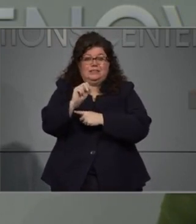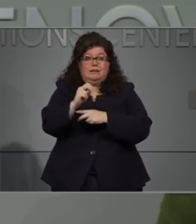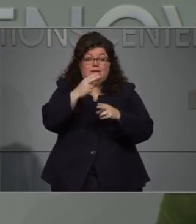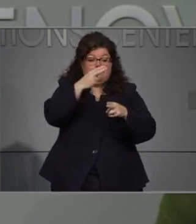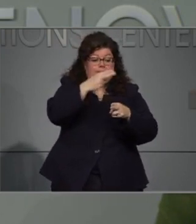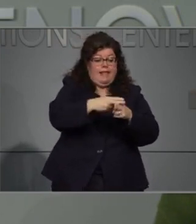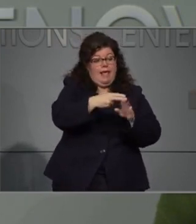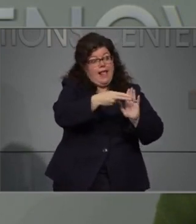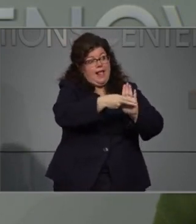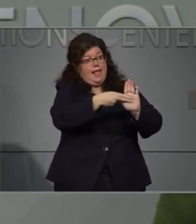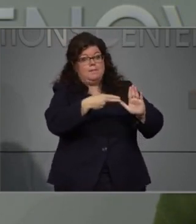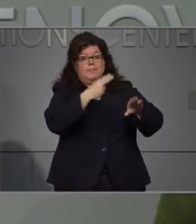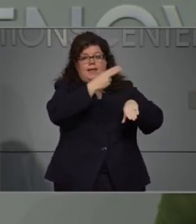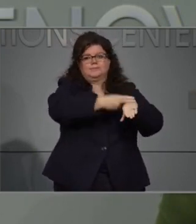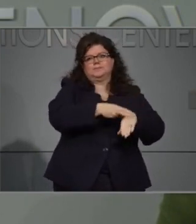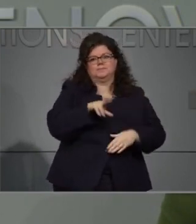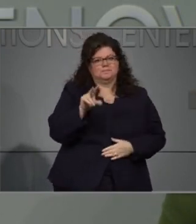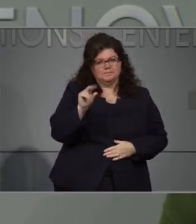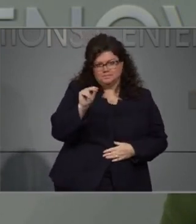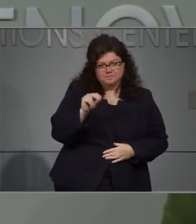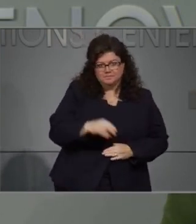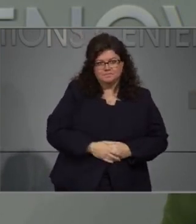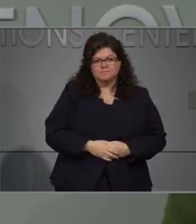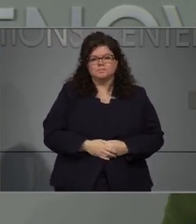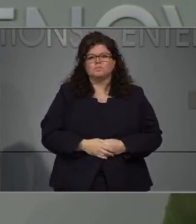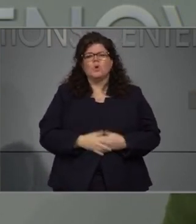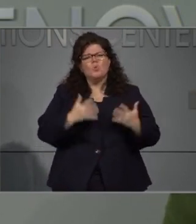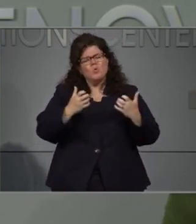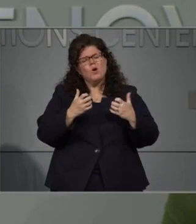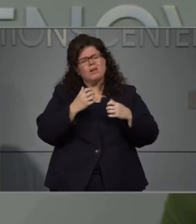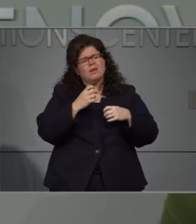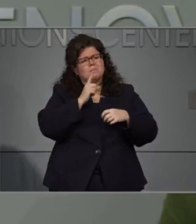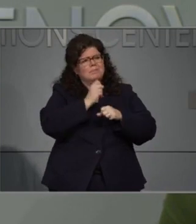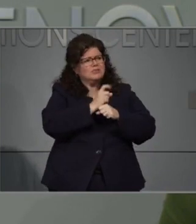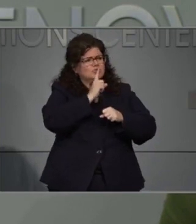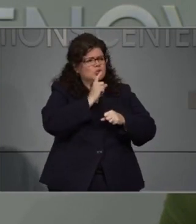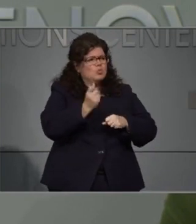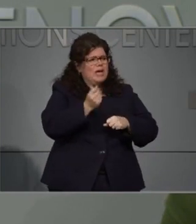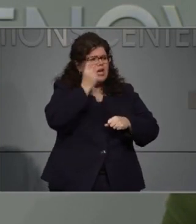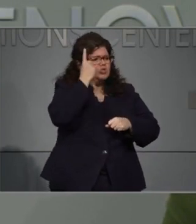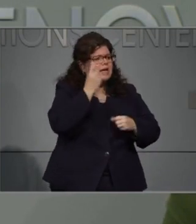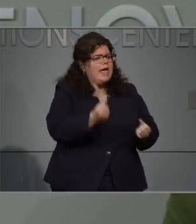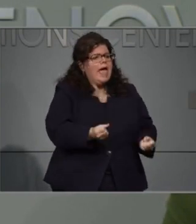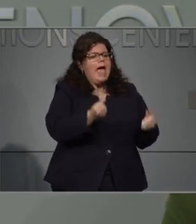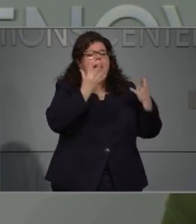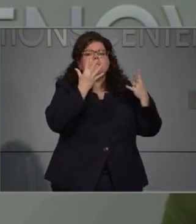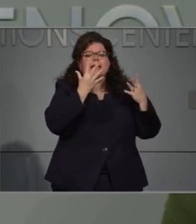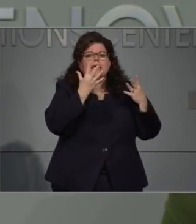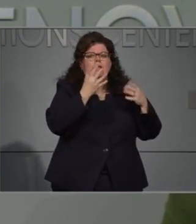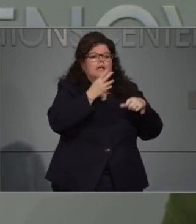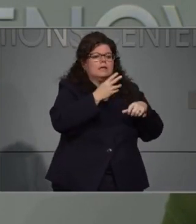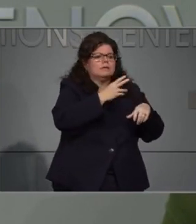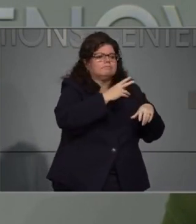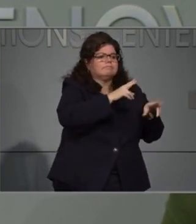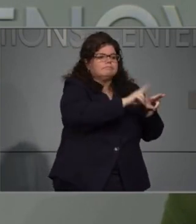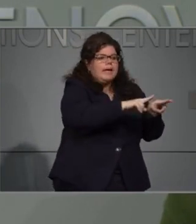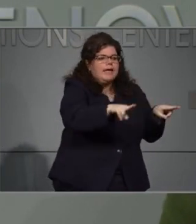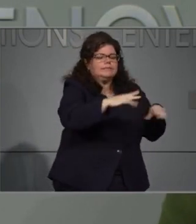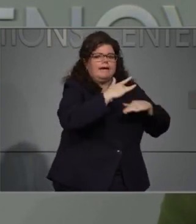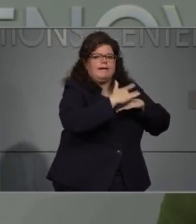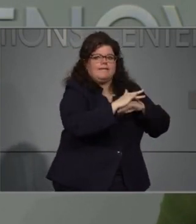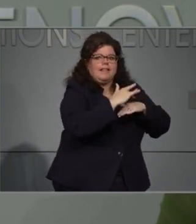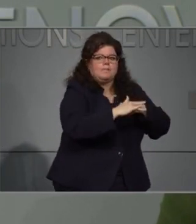get to a region. And again, it goes back to us understanding hospitalization capacity at a regional level. So that's the kind of